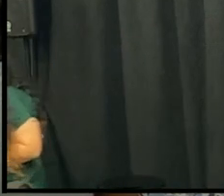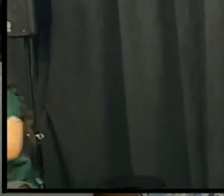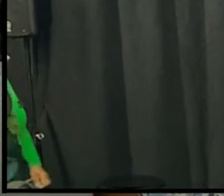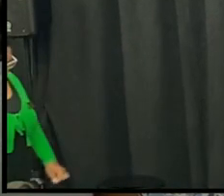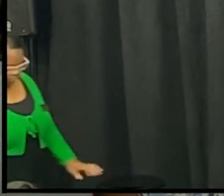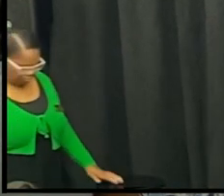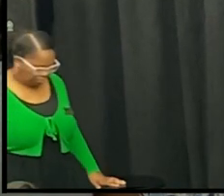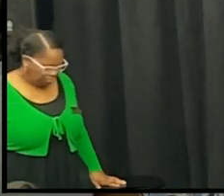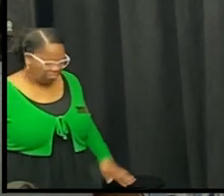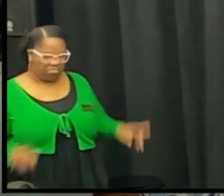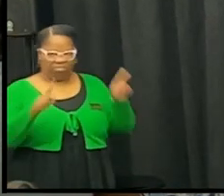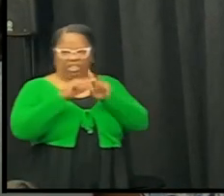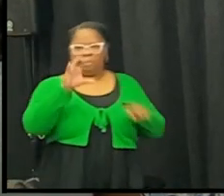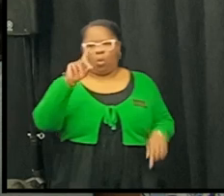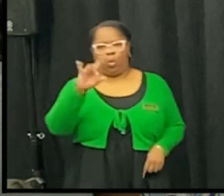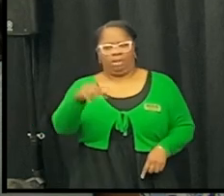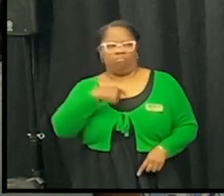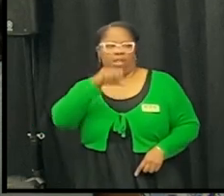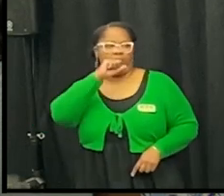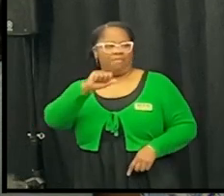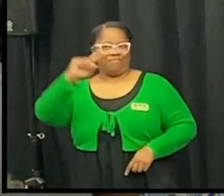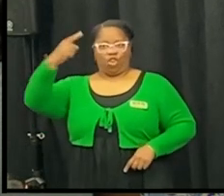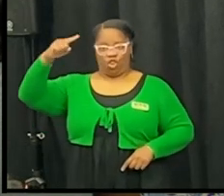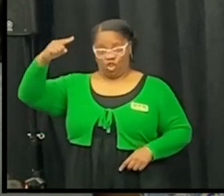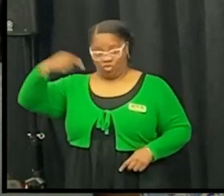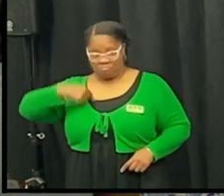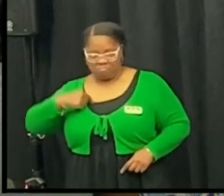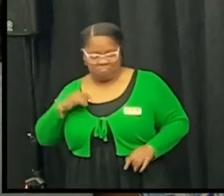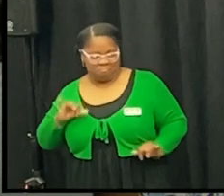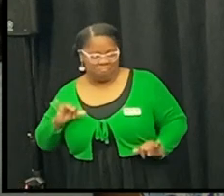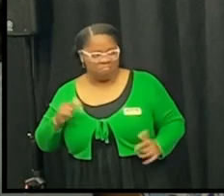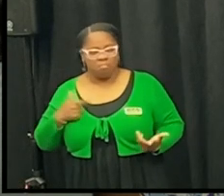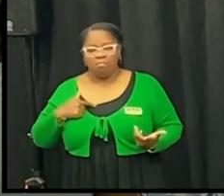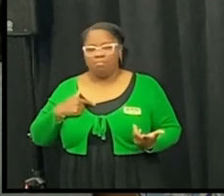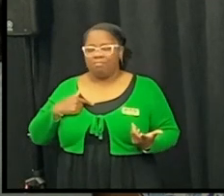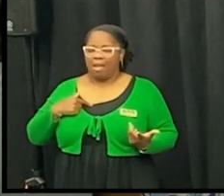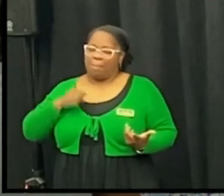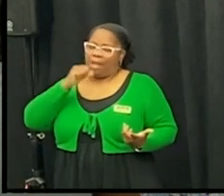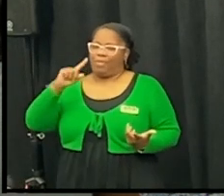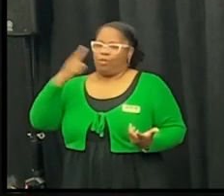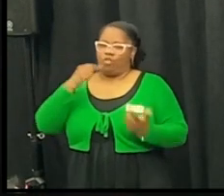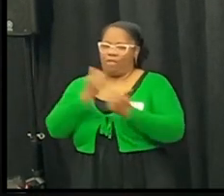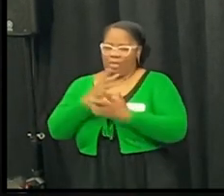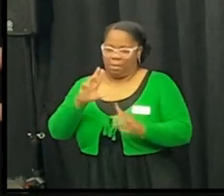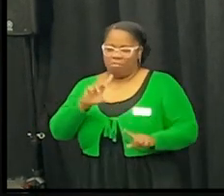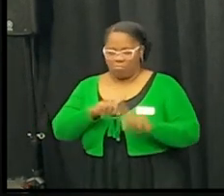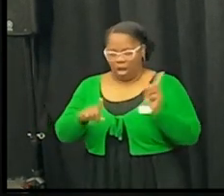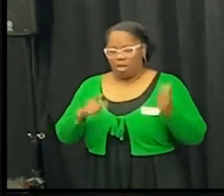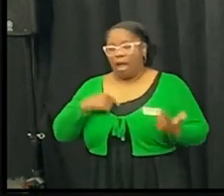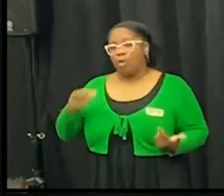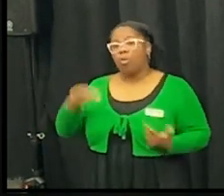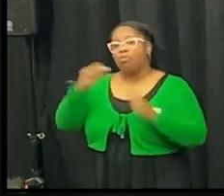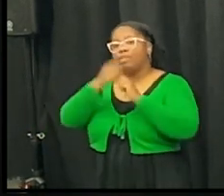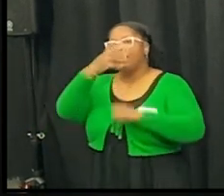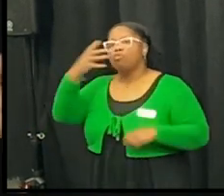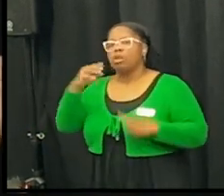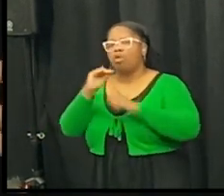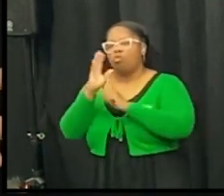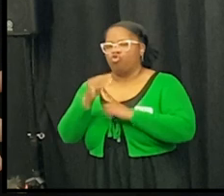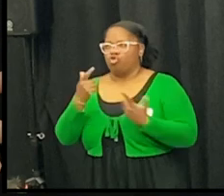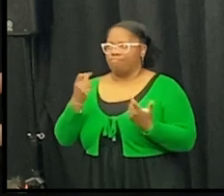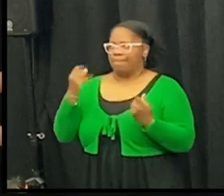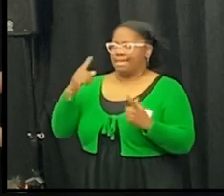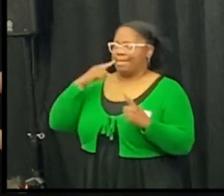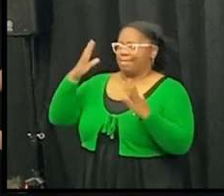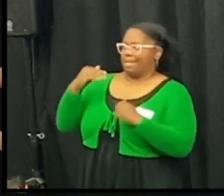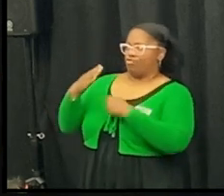done many firsts, but I do think about, like, I grew up with immigrant culture, and I had a lot of expectations of, like, I was first one